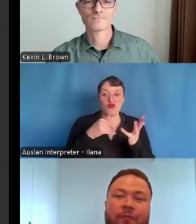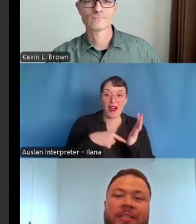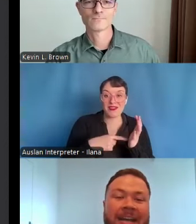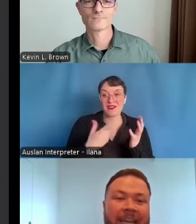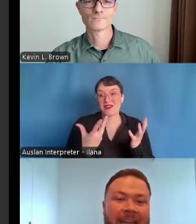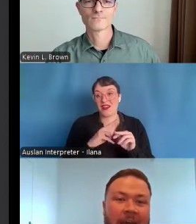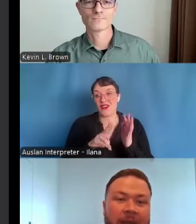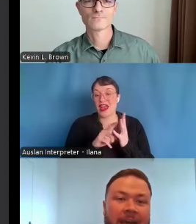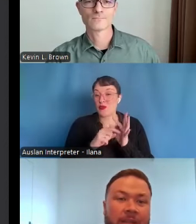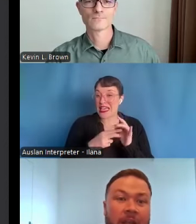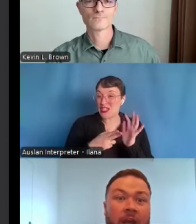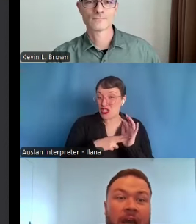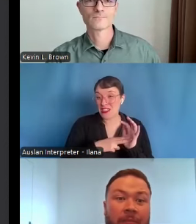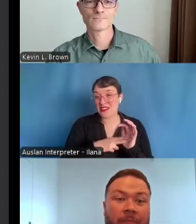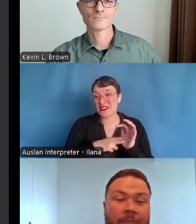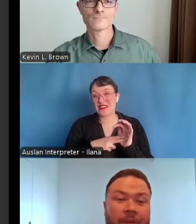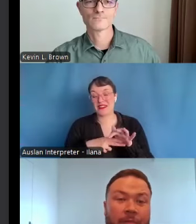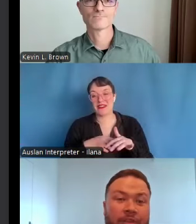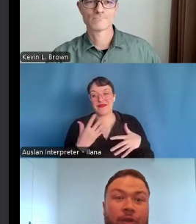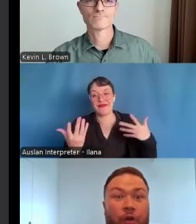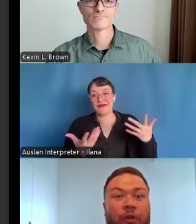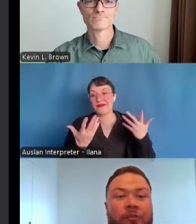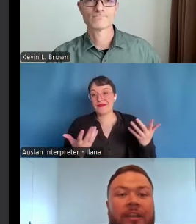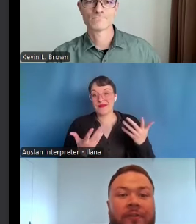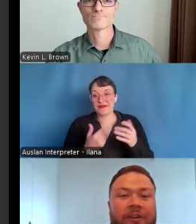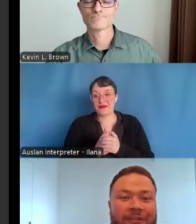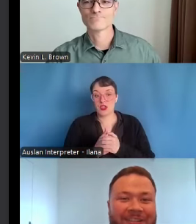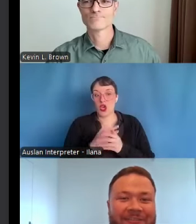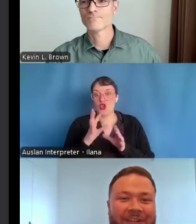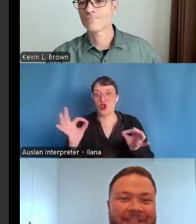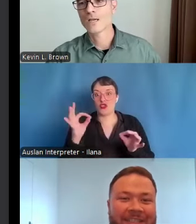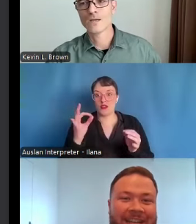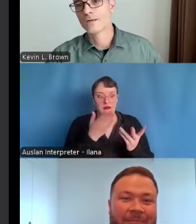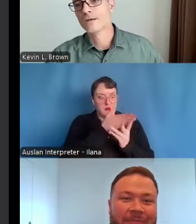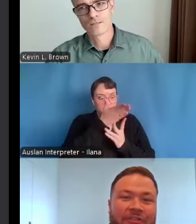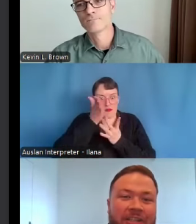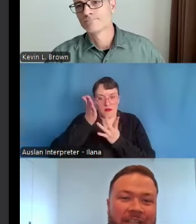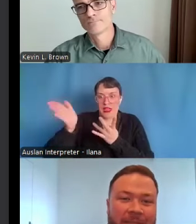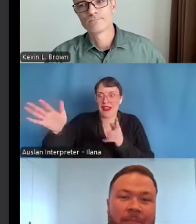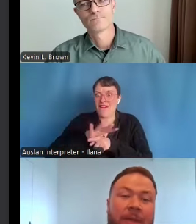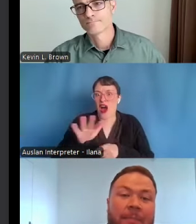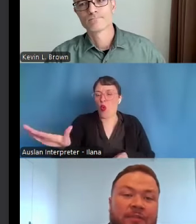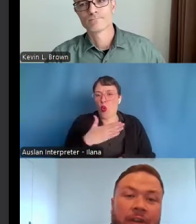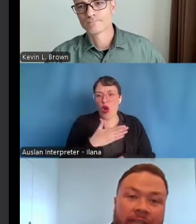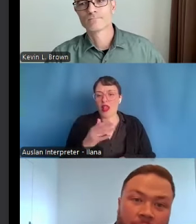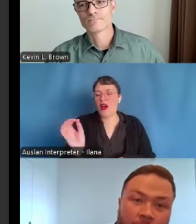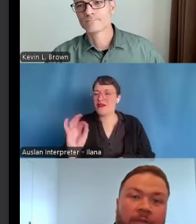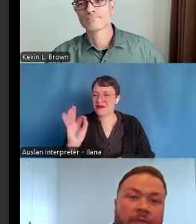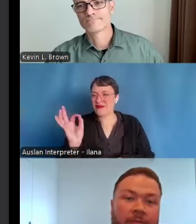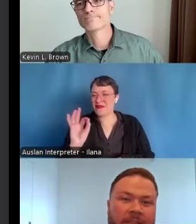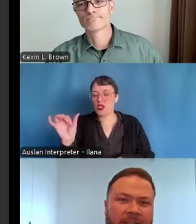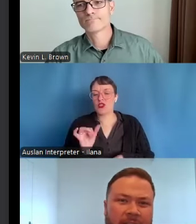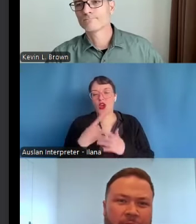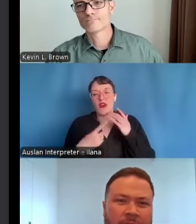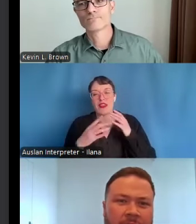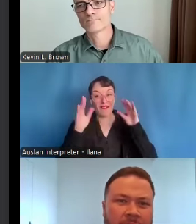sponsorships, if we're starting out, perhaps not pursuing all three of those different strategies, but perhaps focusing on one of